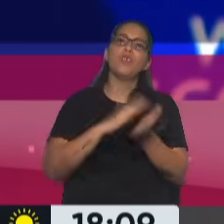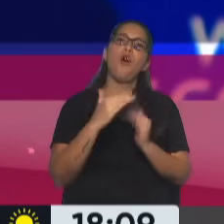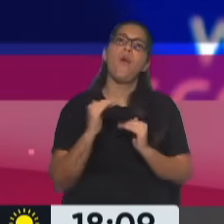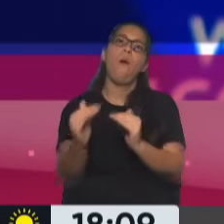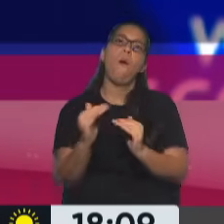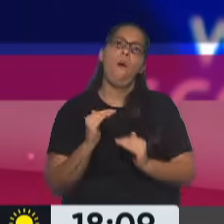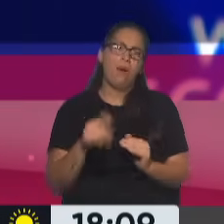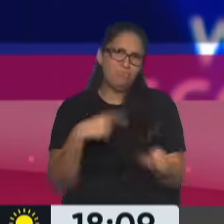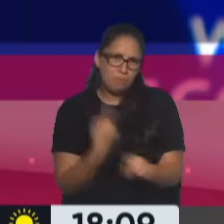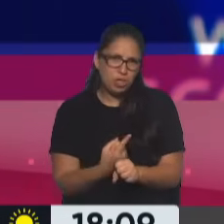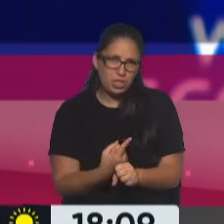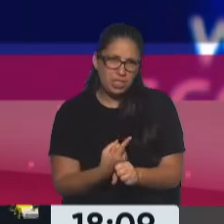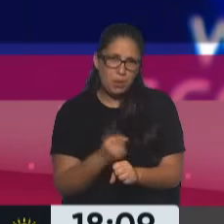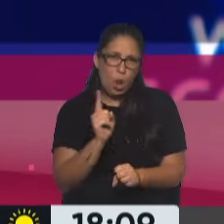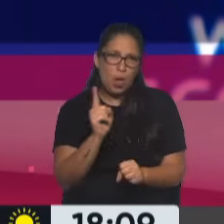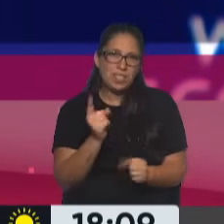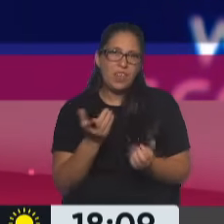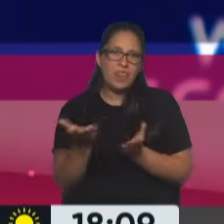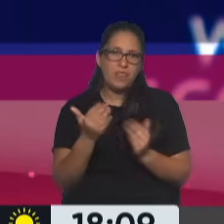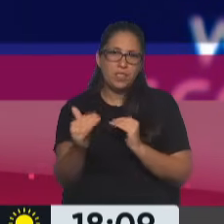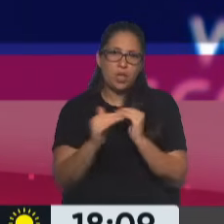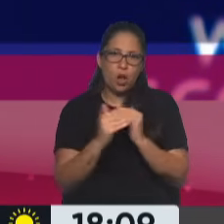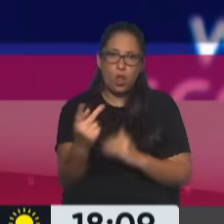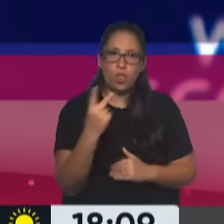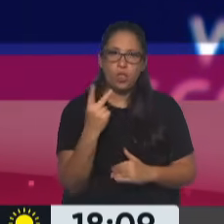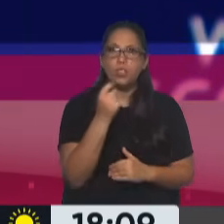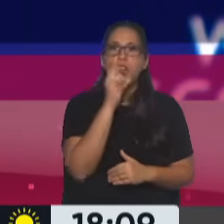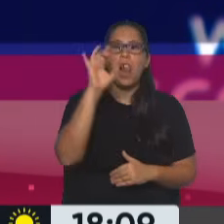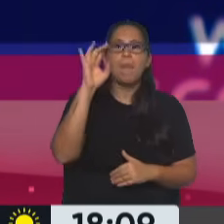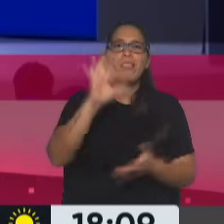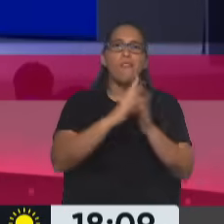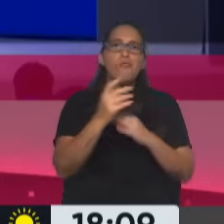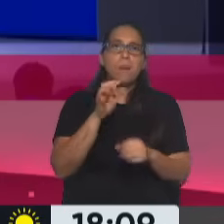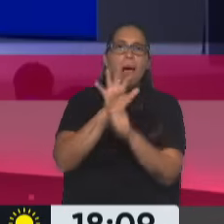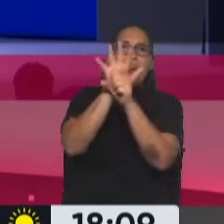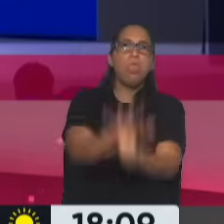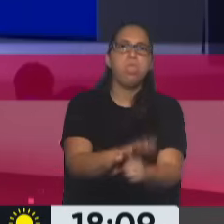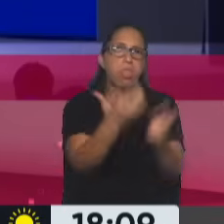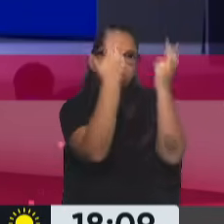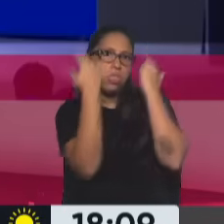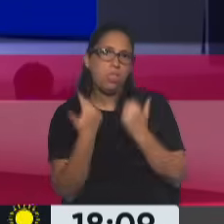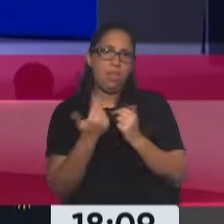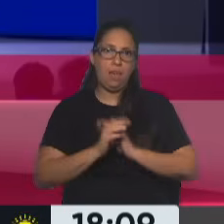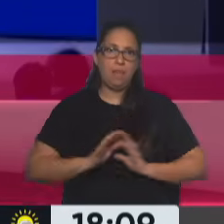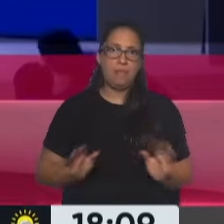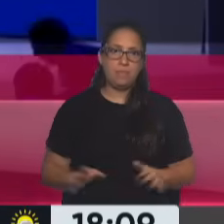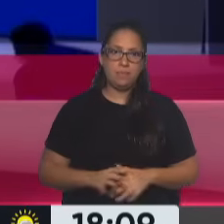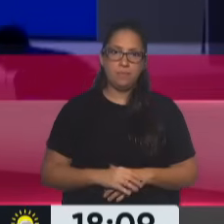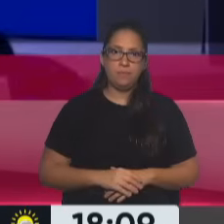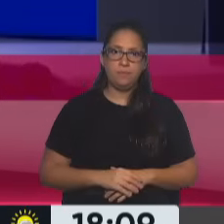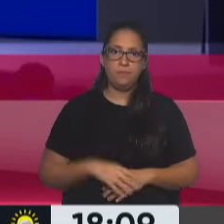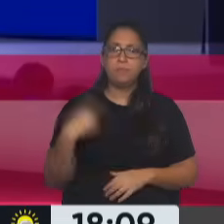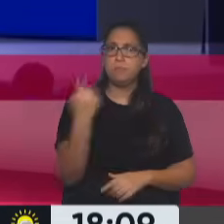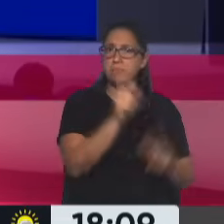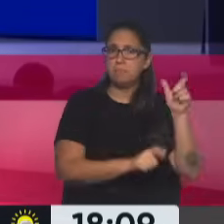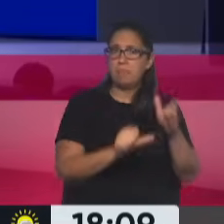mutual benefit through integration when integration becomes the source of your subordination. The